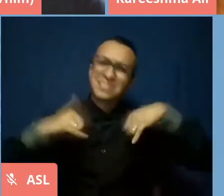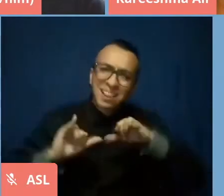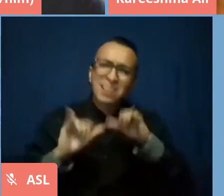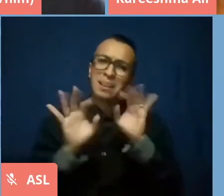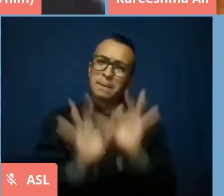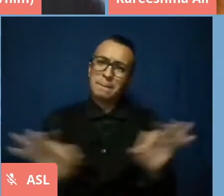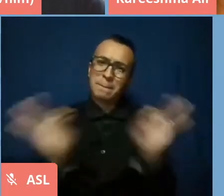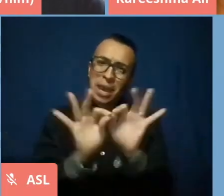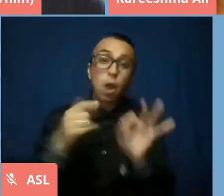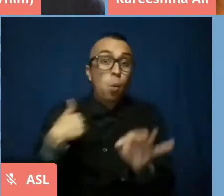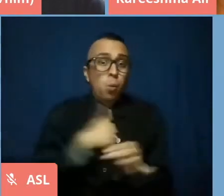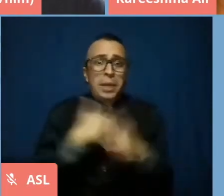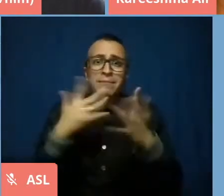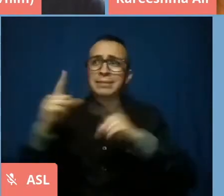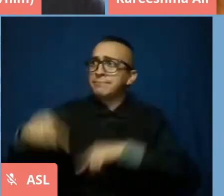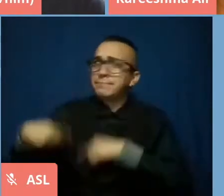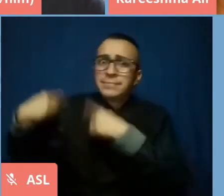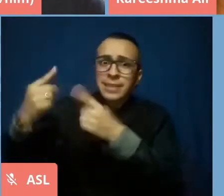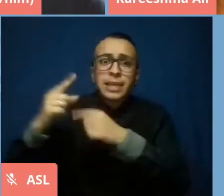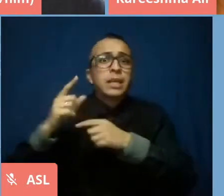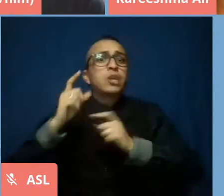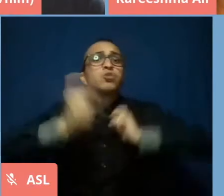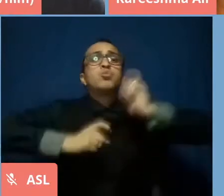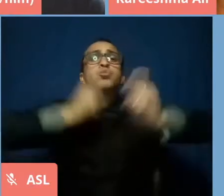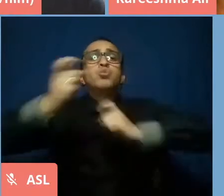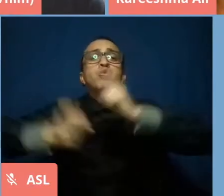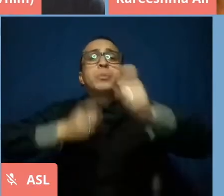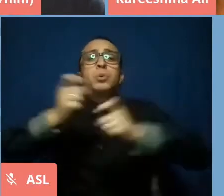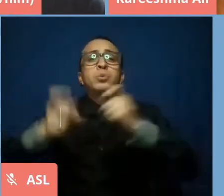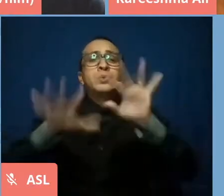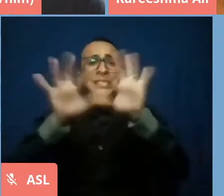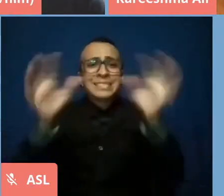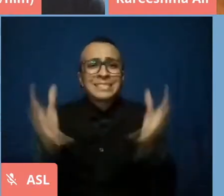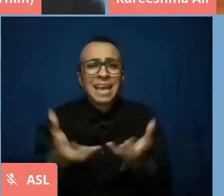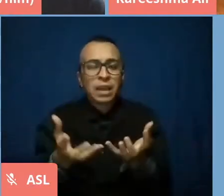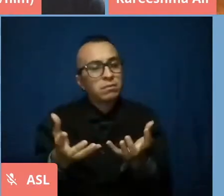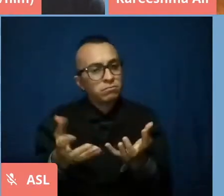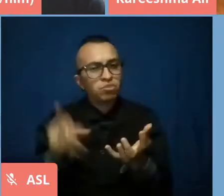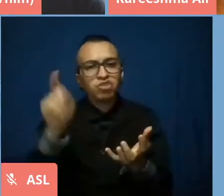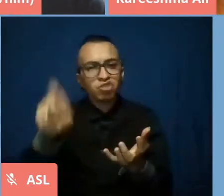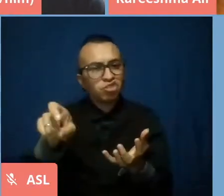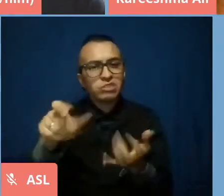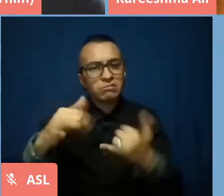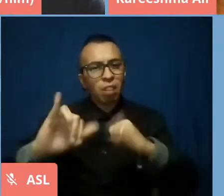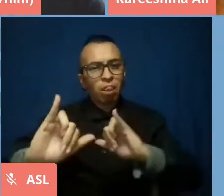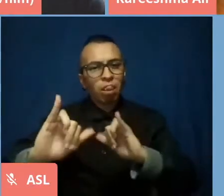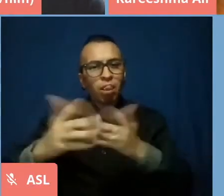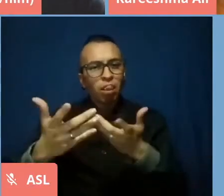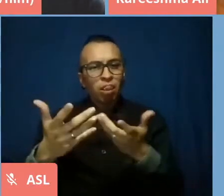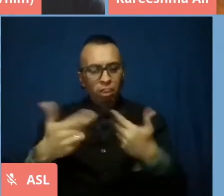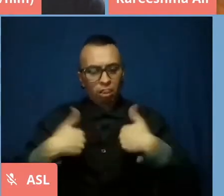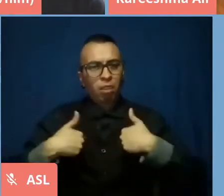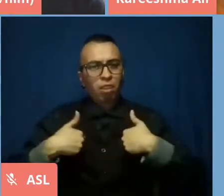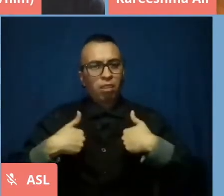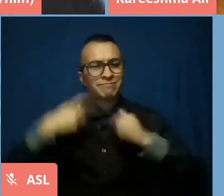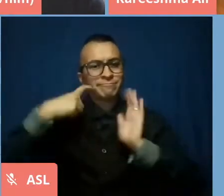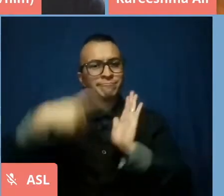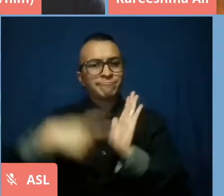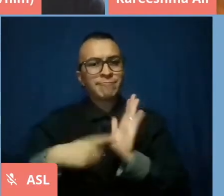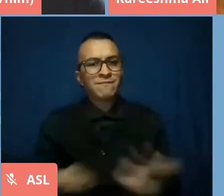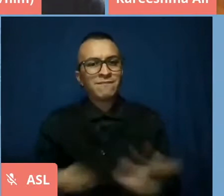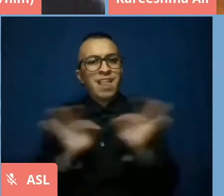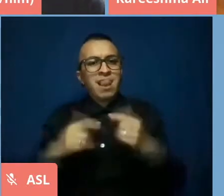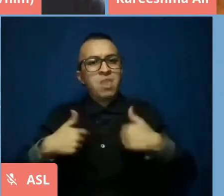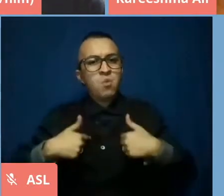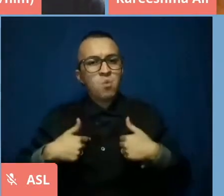contributed to society, and there's got to be some way that that values that, and that we're